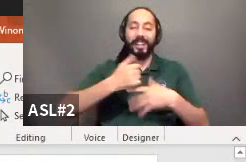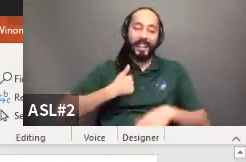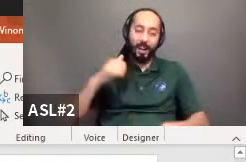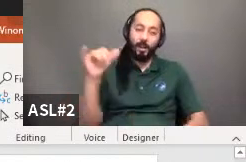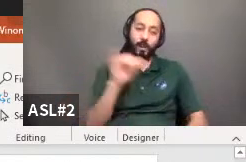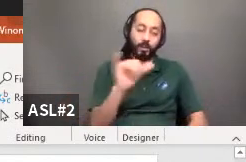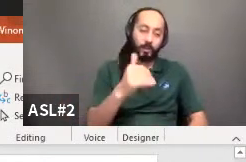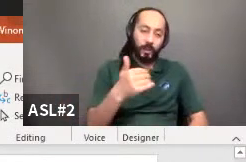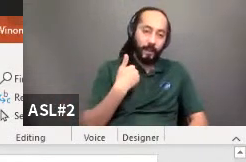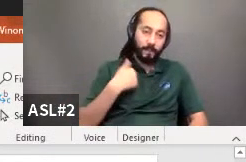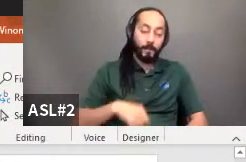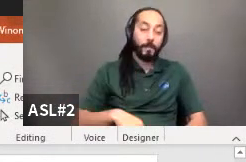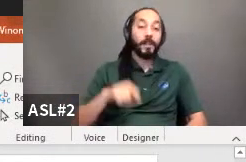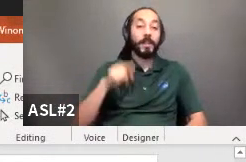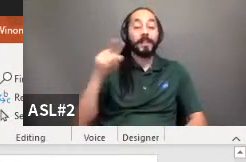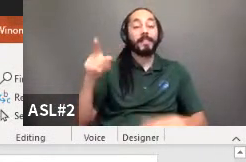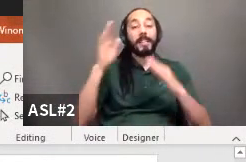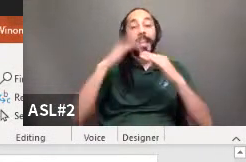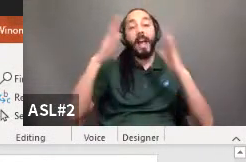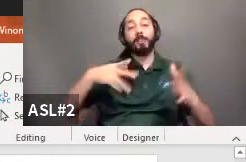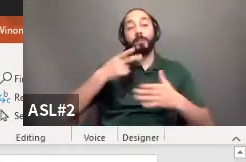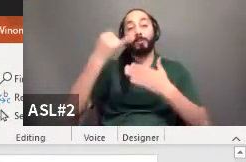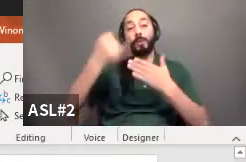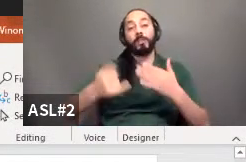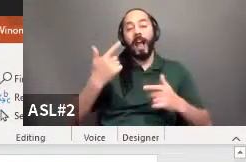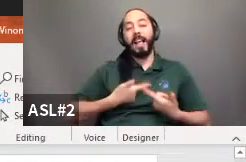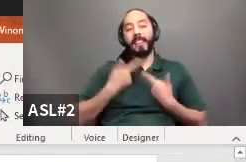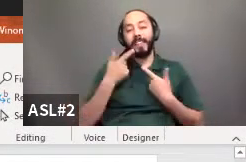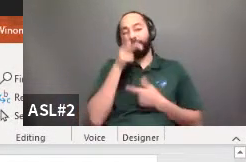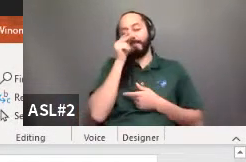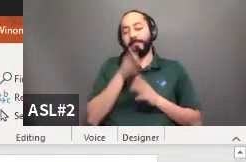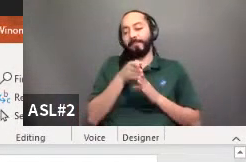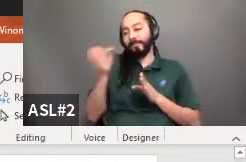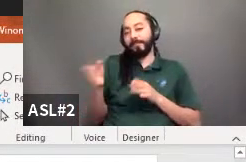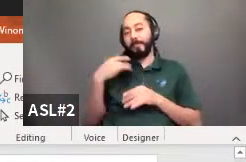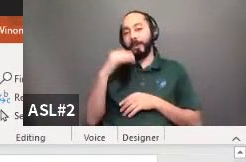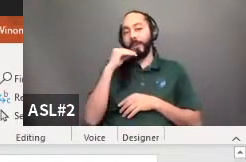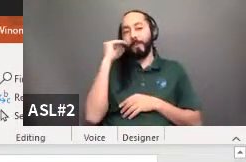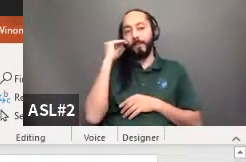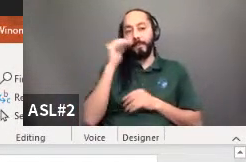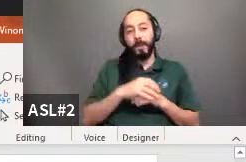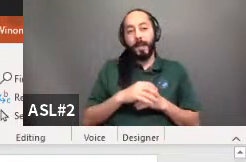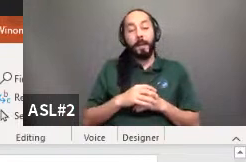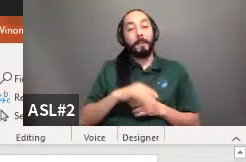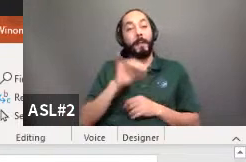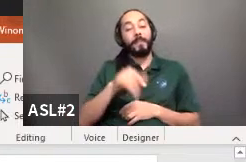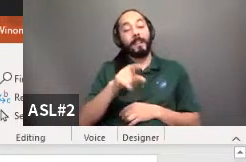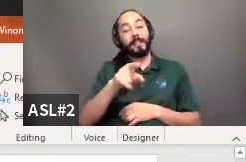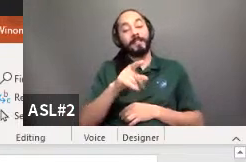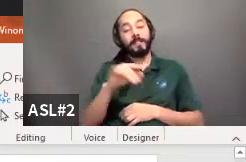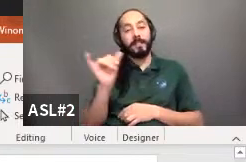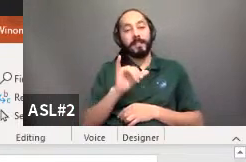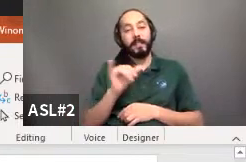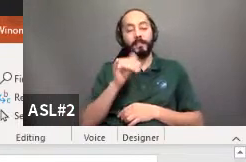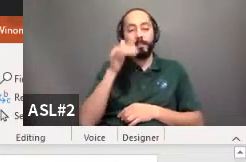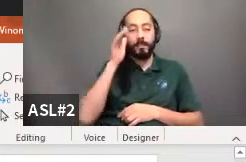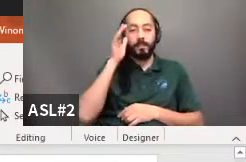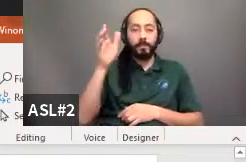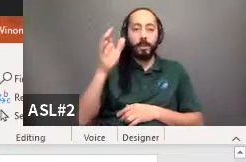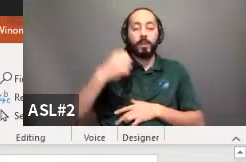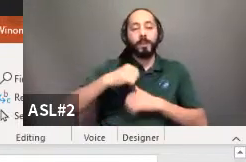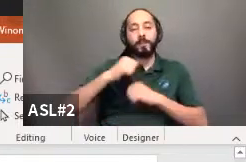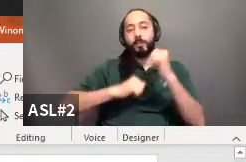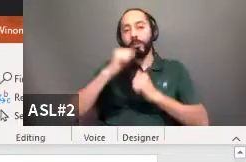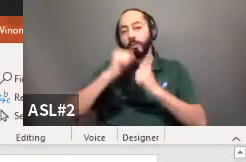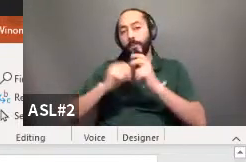this is the housing project that I live next to. And so to me, this is kind of like the question of the infrastructure of the people or